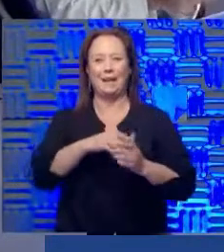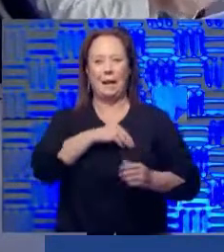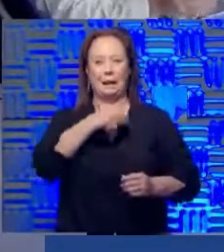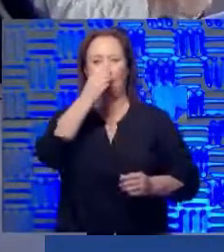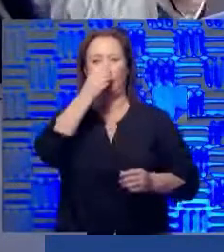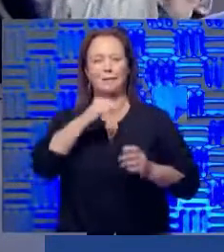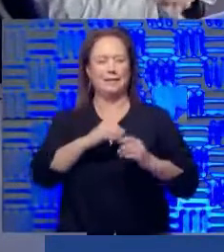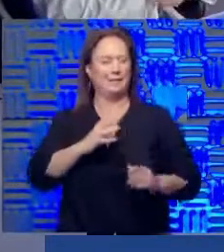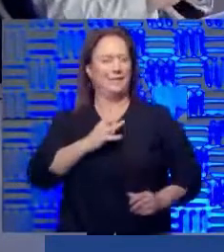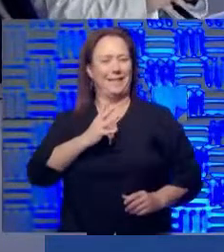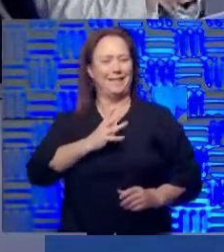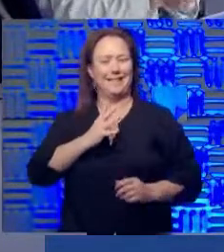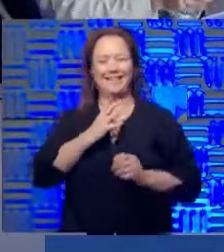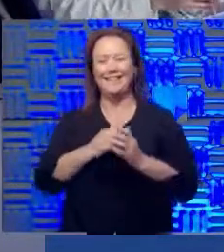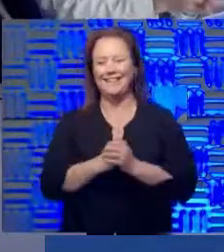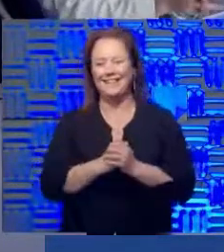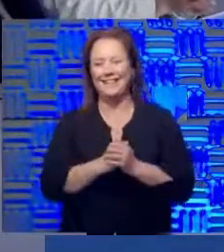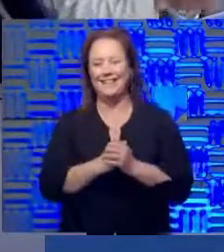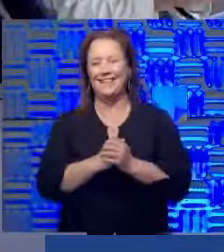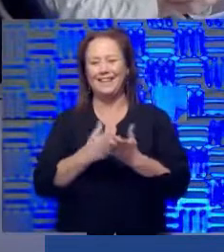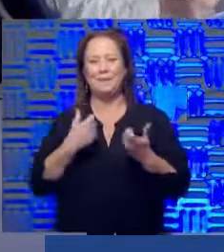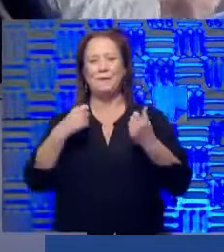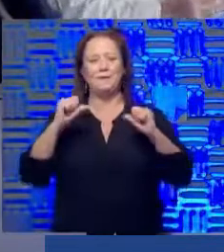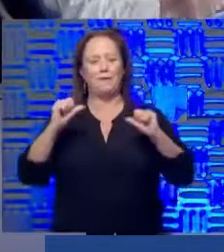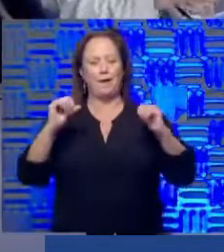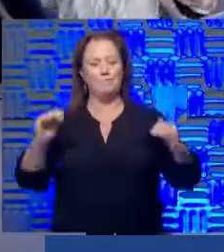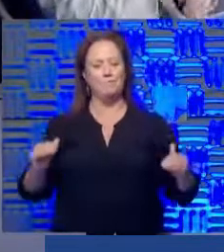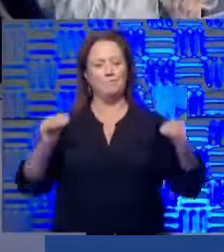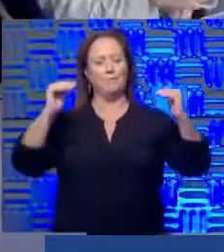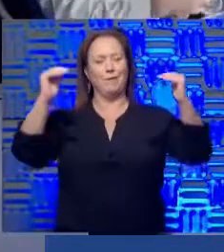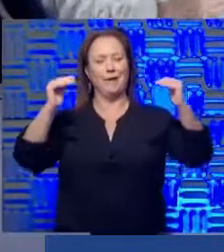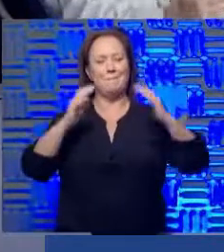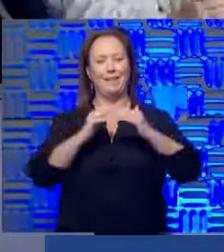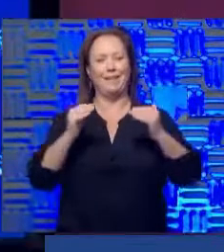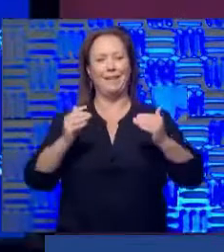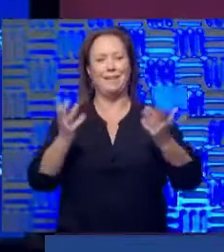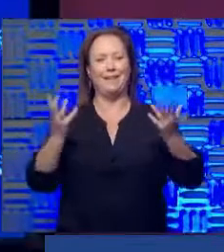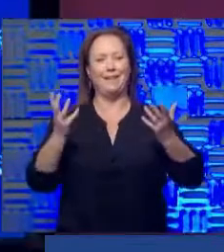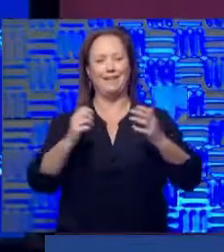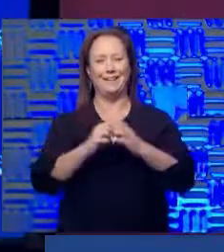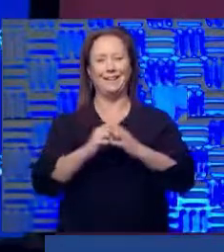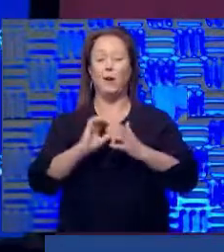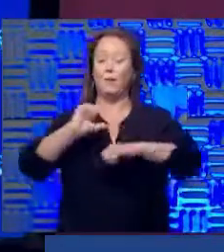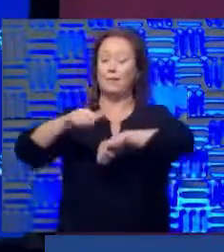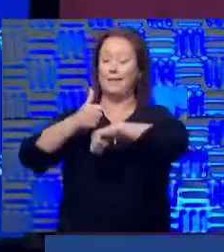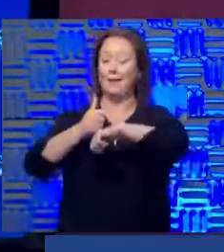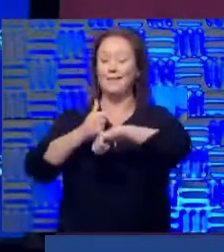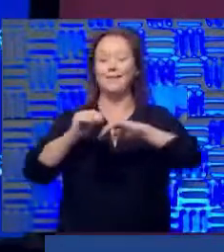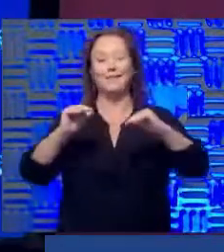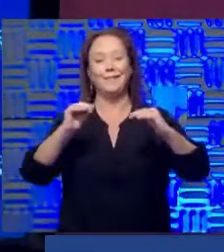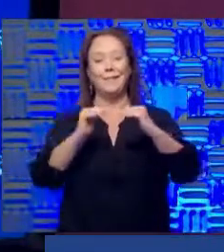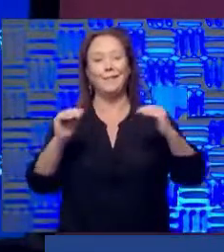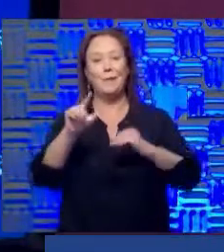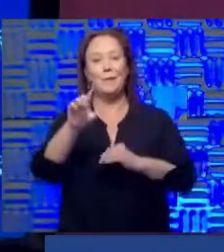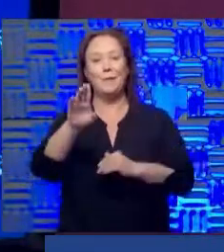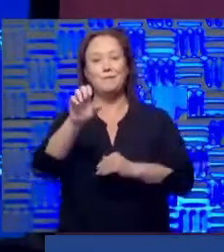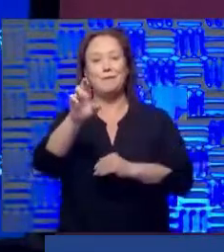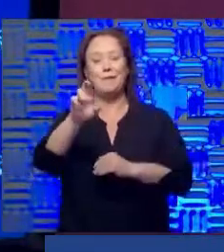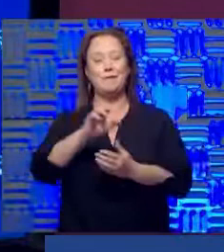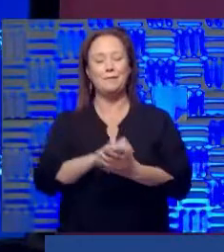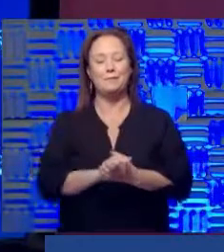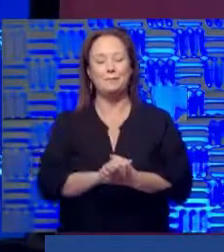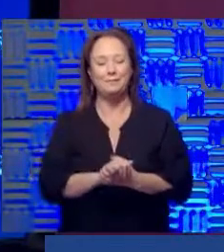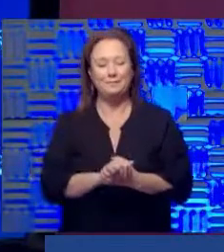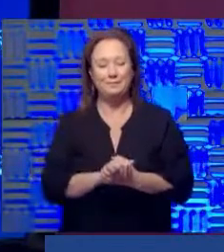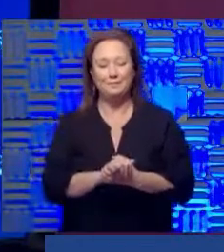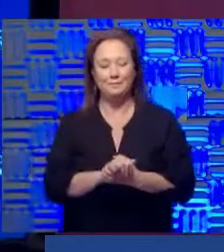pocket thing. It's fancy. We try to elevate things here. So, yeah, right. So I feel like